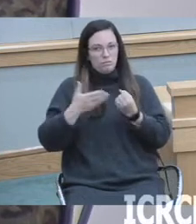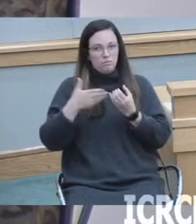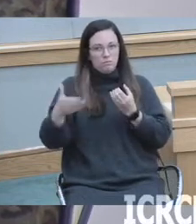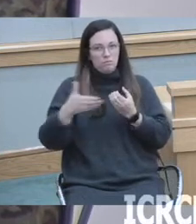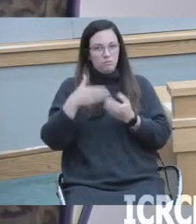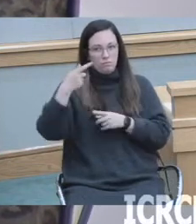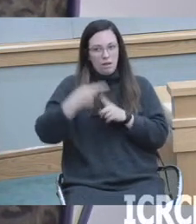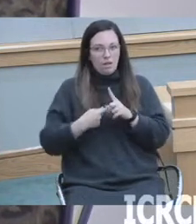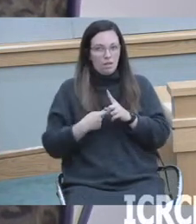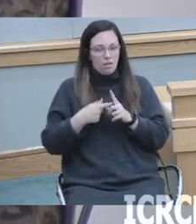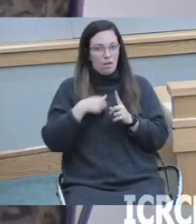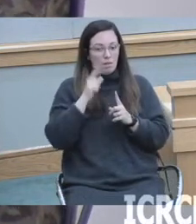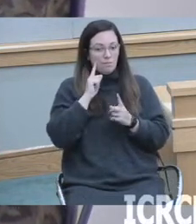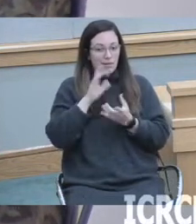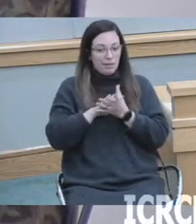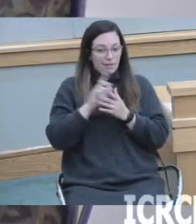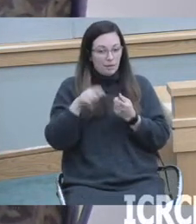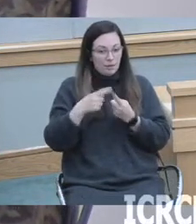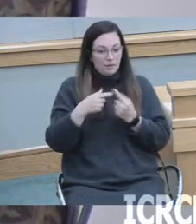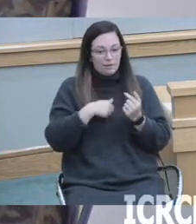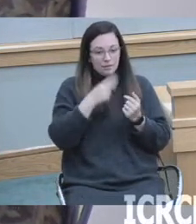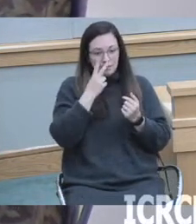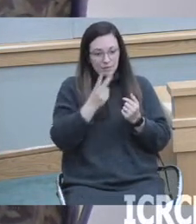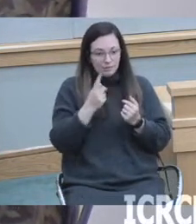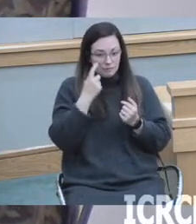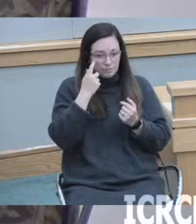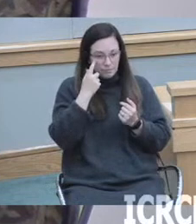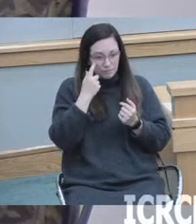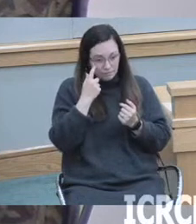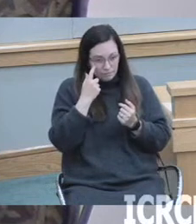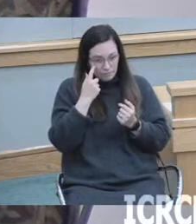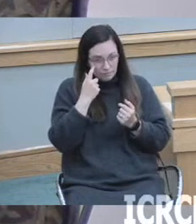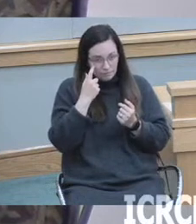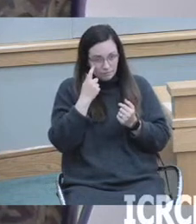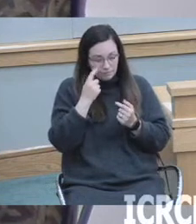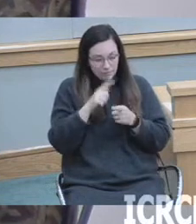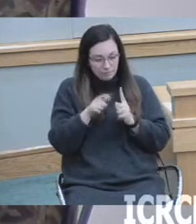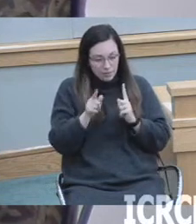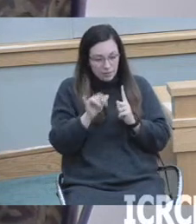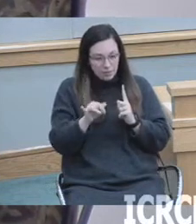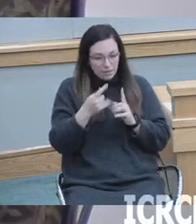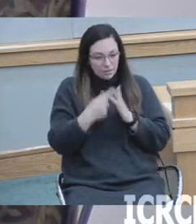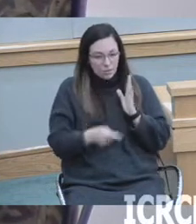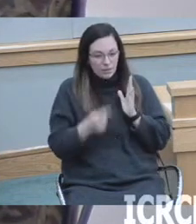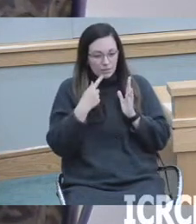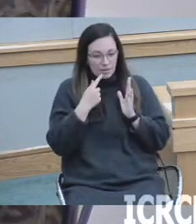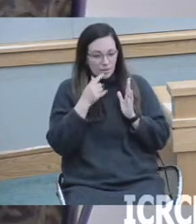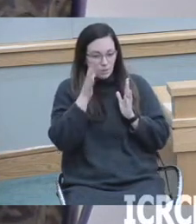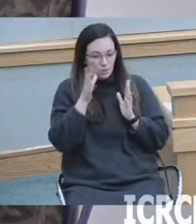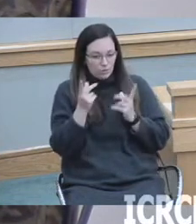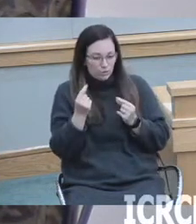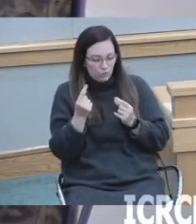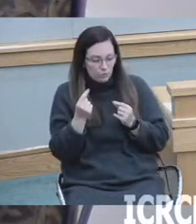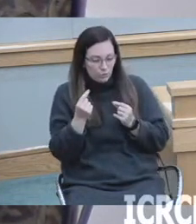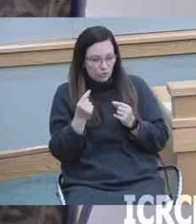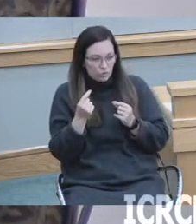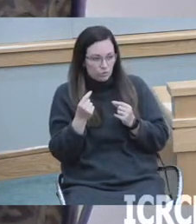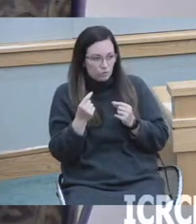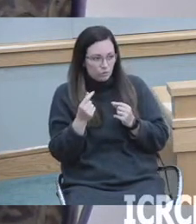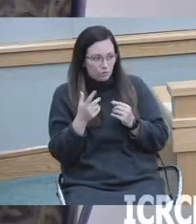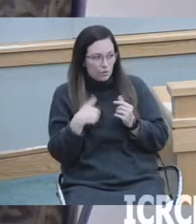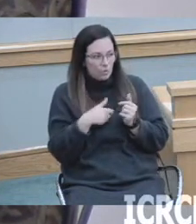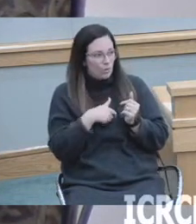so. I'll believe that when I see it. But that's what they said they're going to do. We're